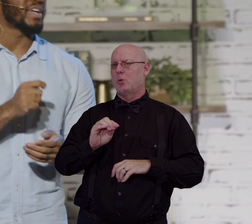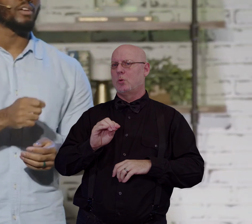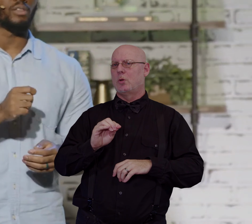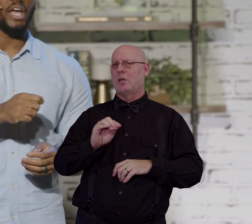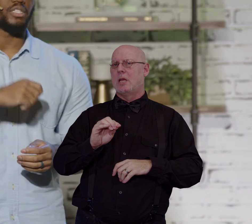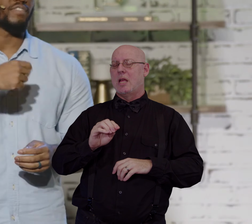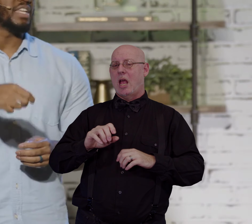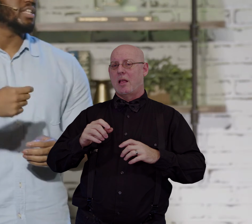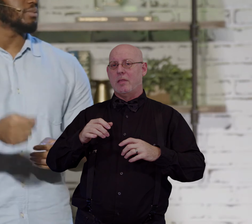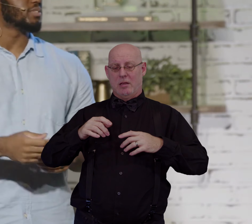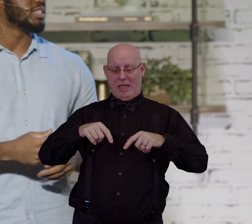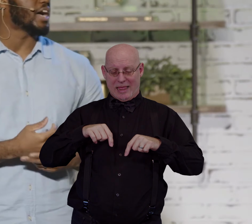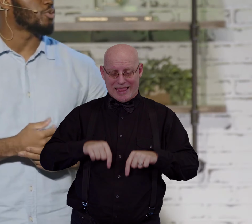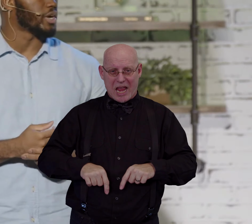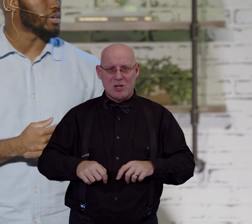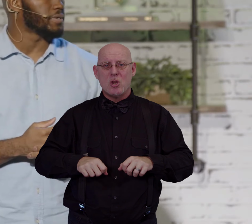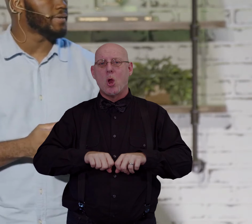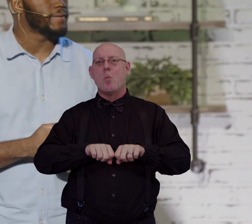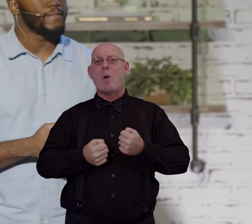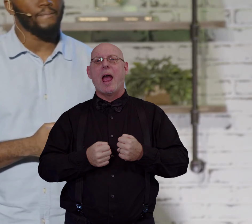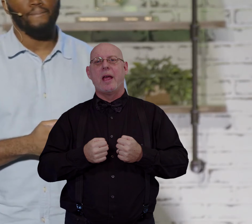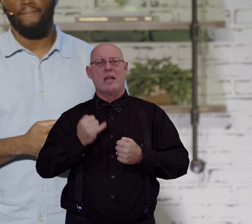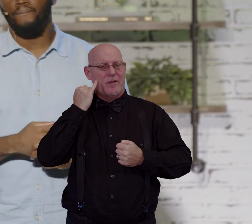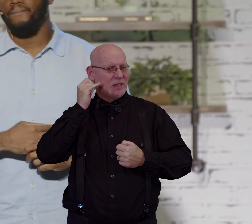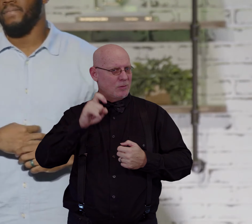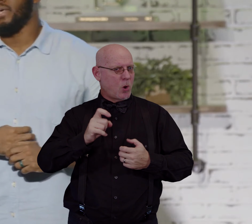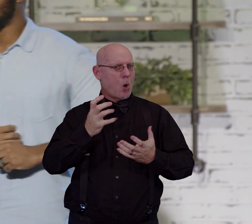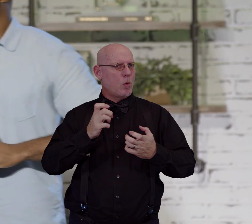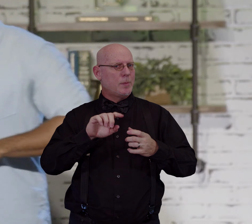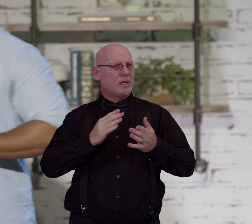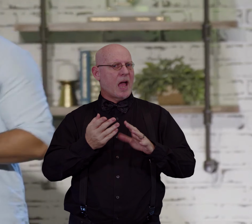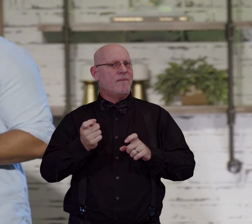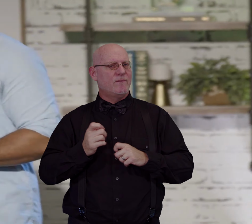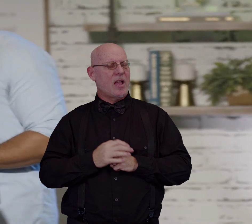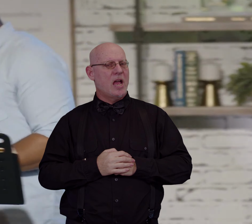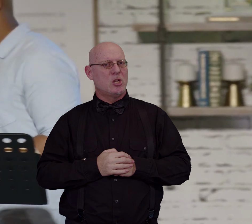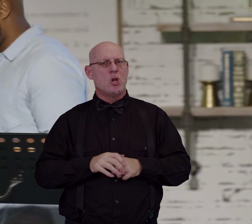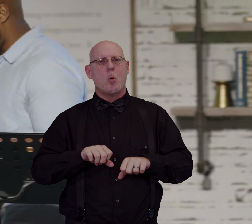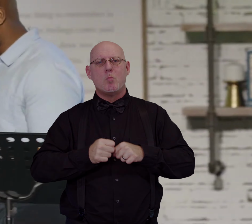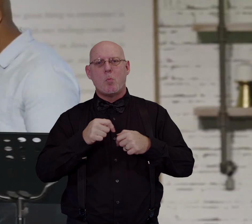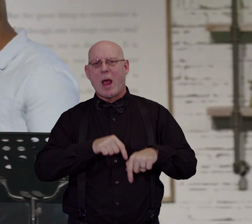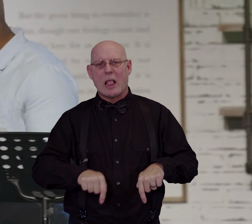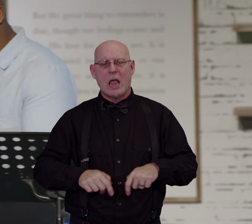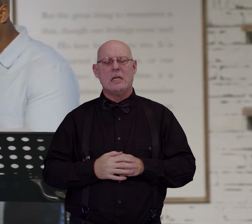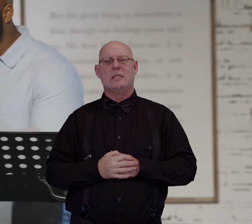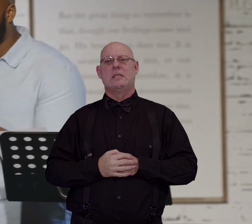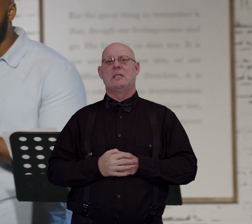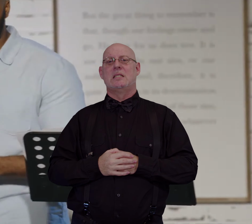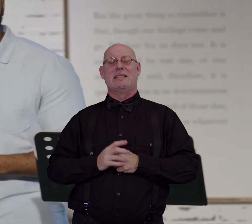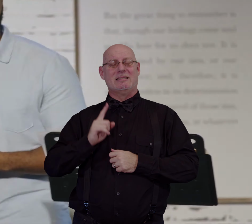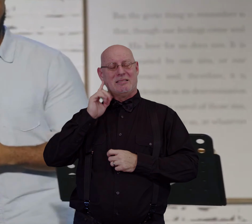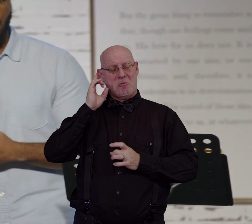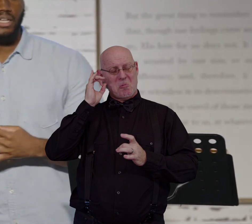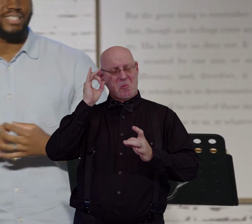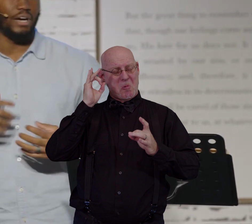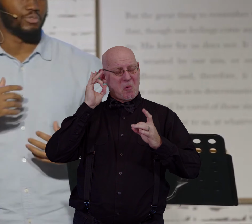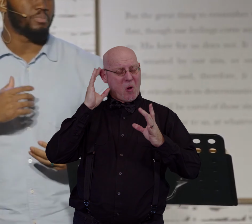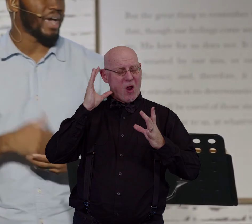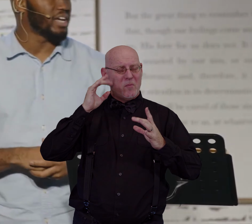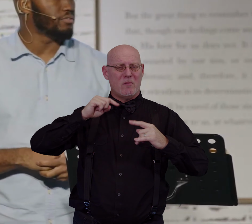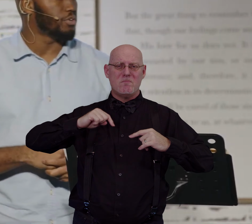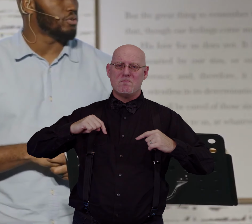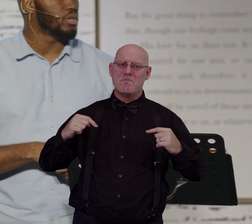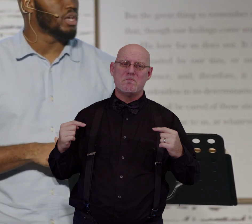would break their legs if they needed them to die quicker. And so all of that sounds horrific. It